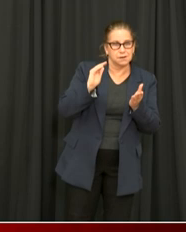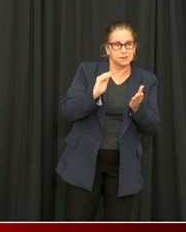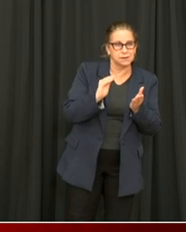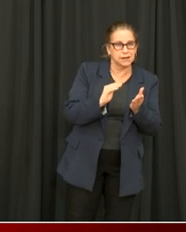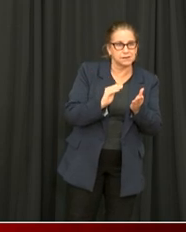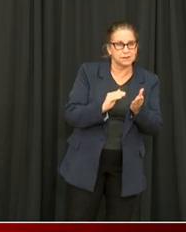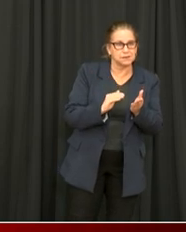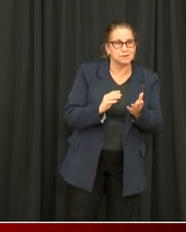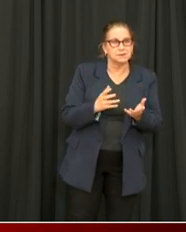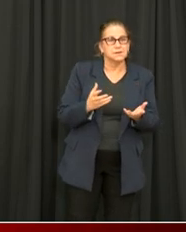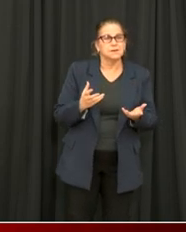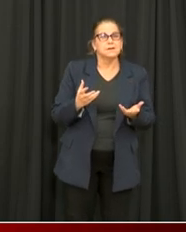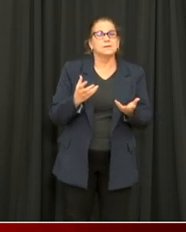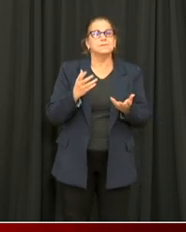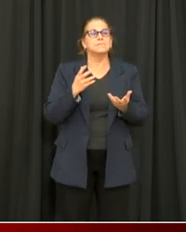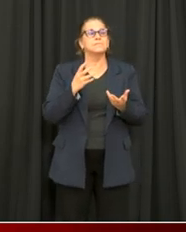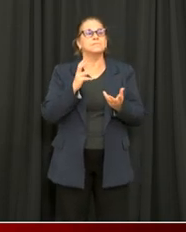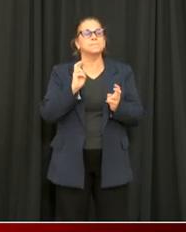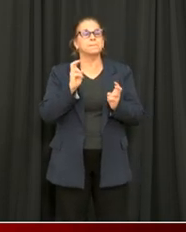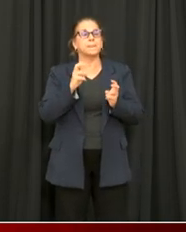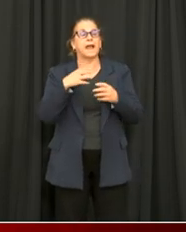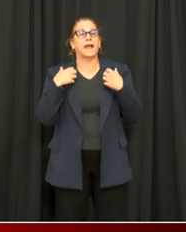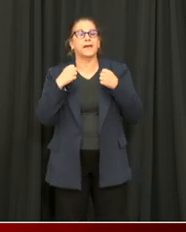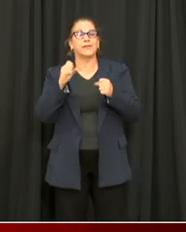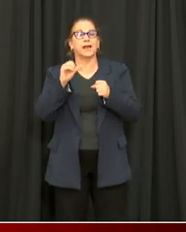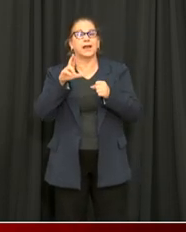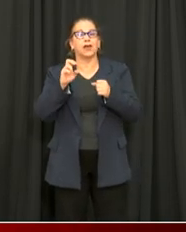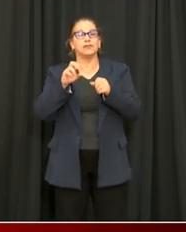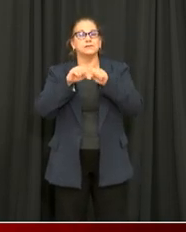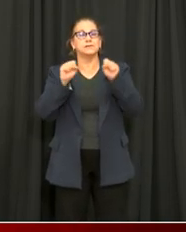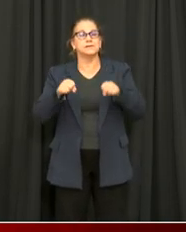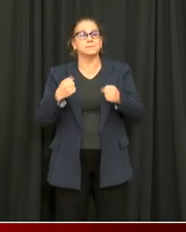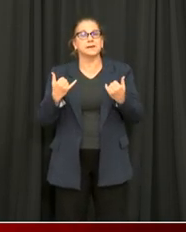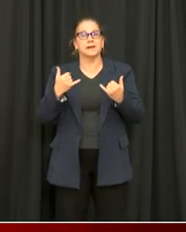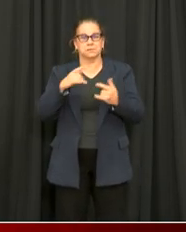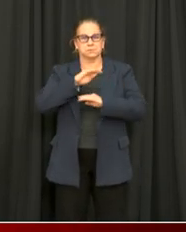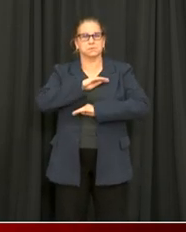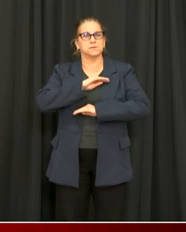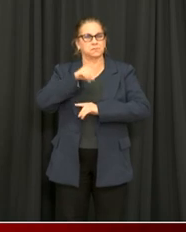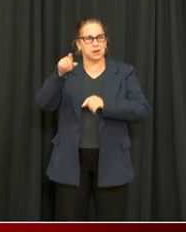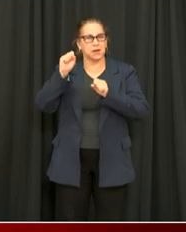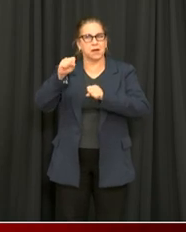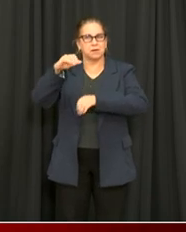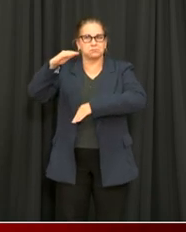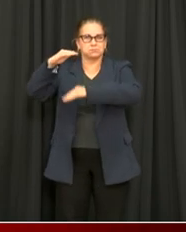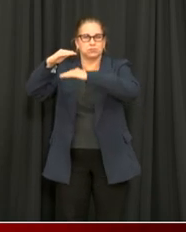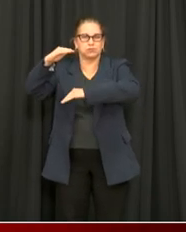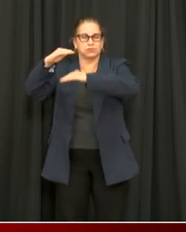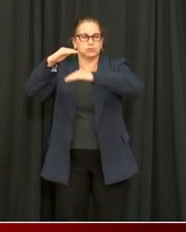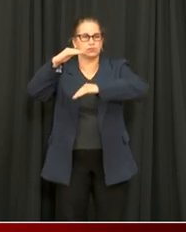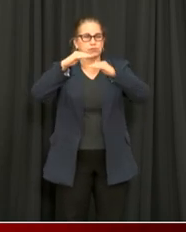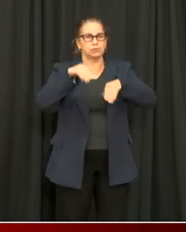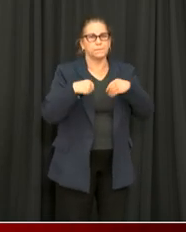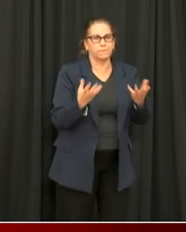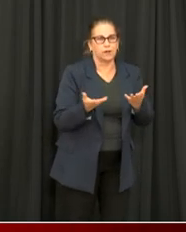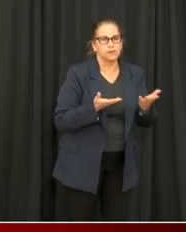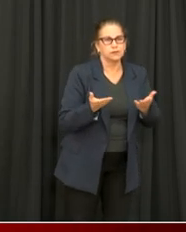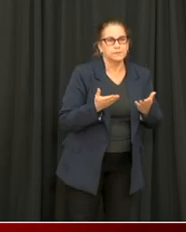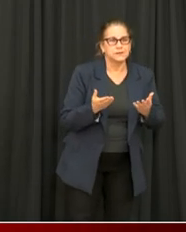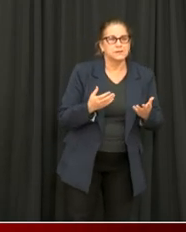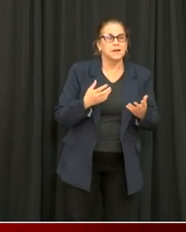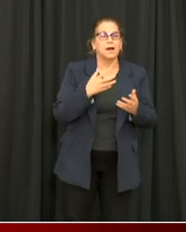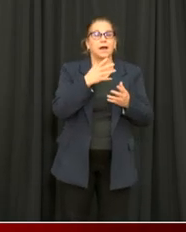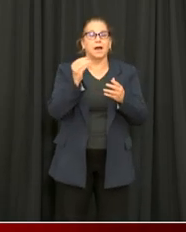for sufficient health care capacity we have achieved, and we are trending in the right direction for contact tracing. I'll